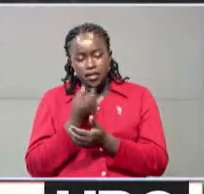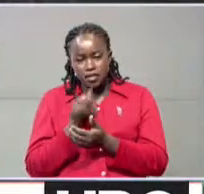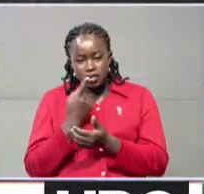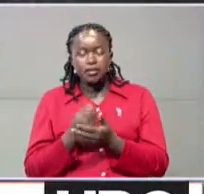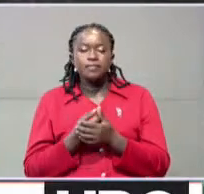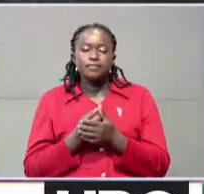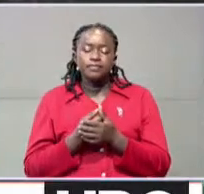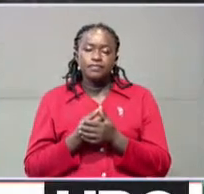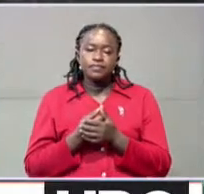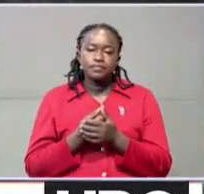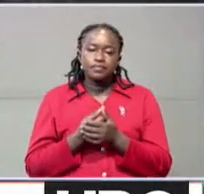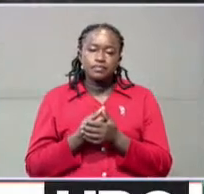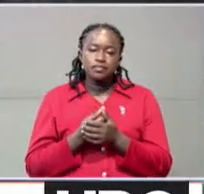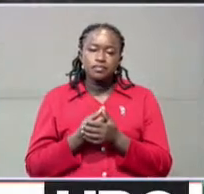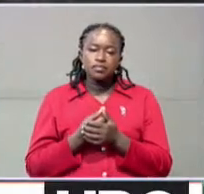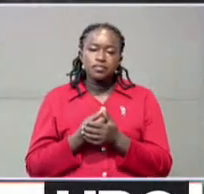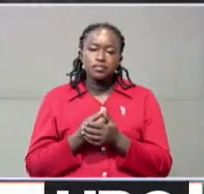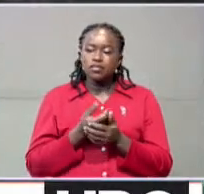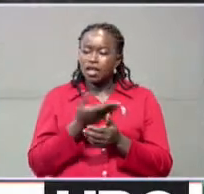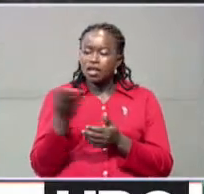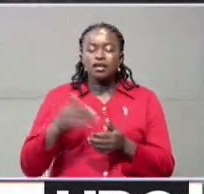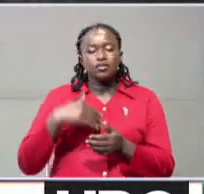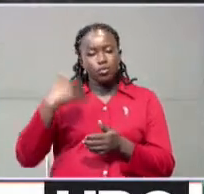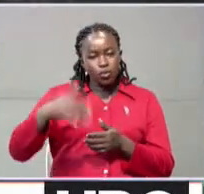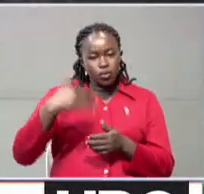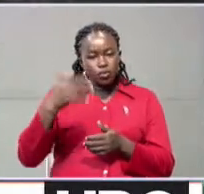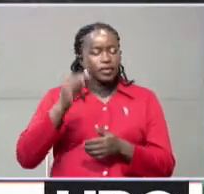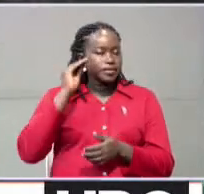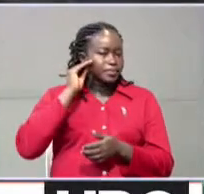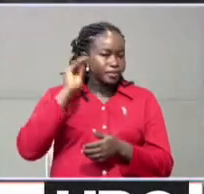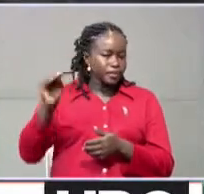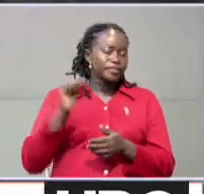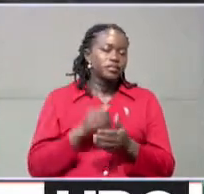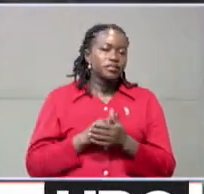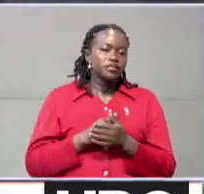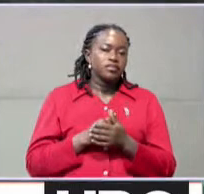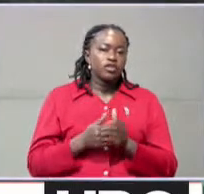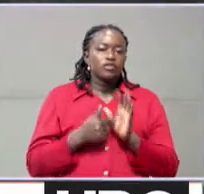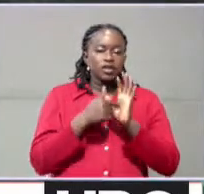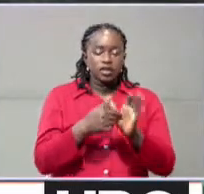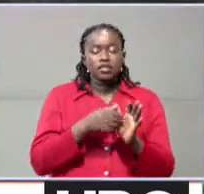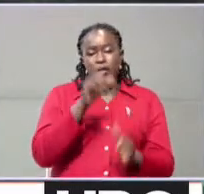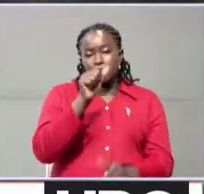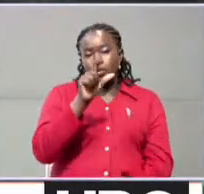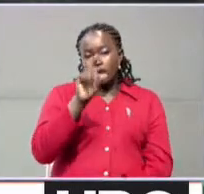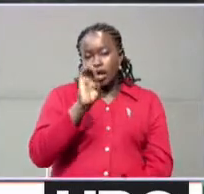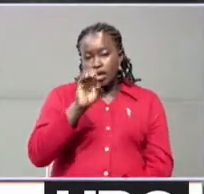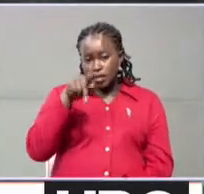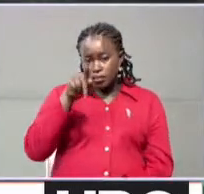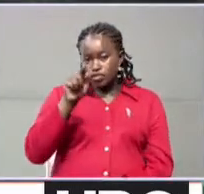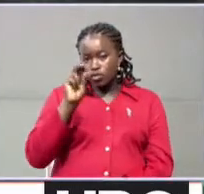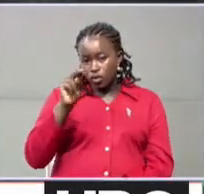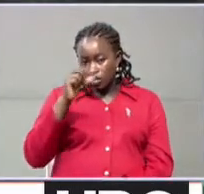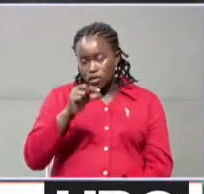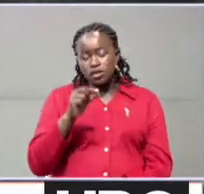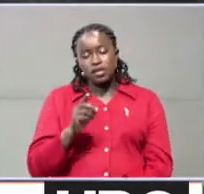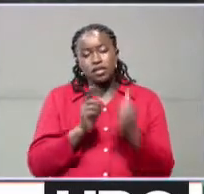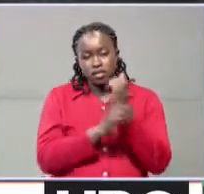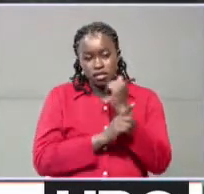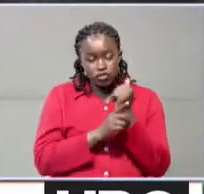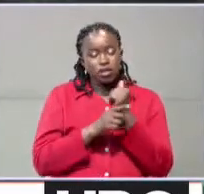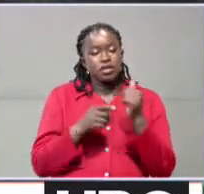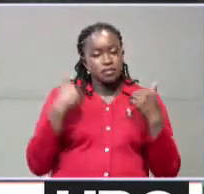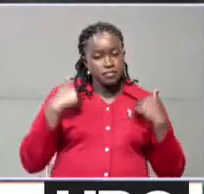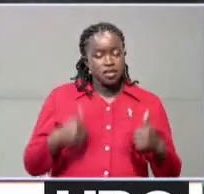they normally send messages for instance for a lepton district as a member of parliament i normally